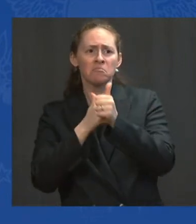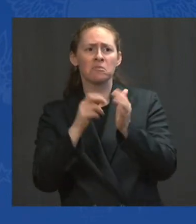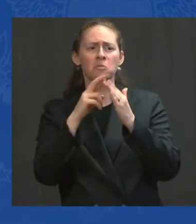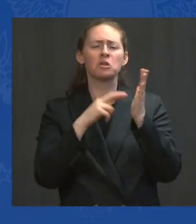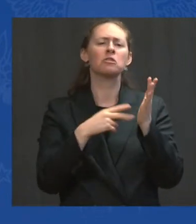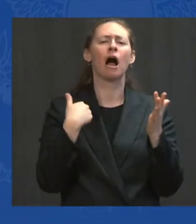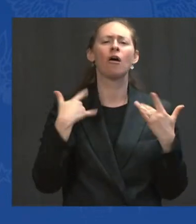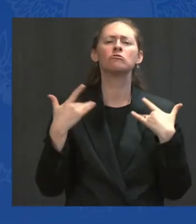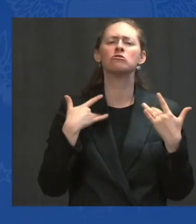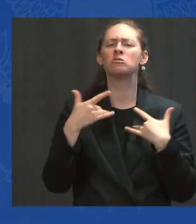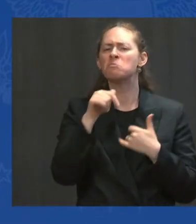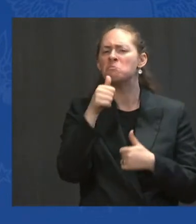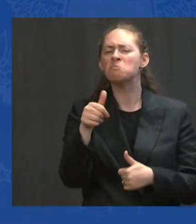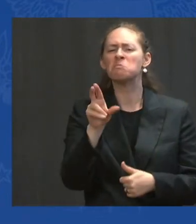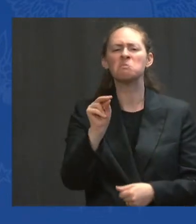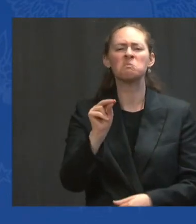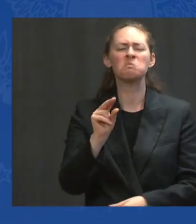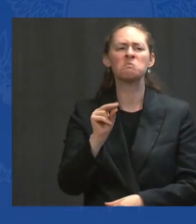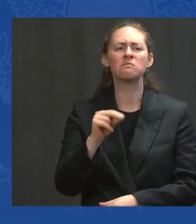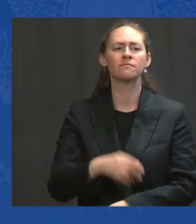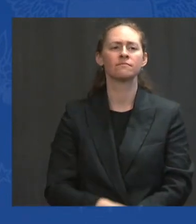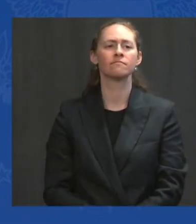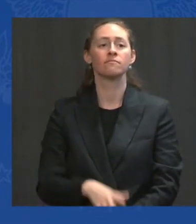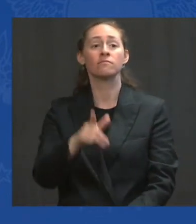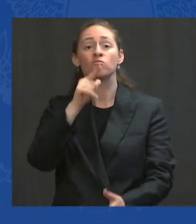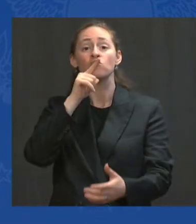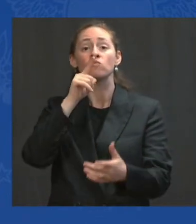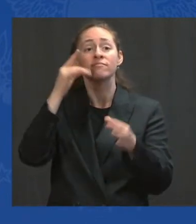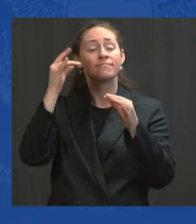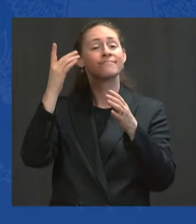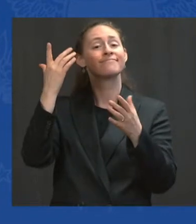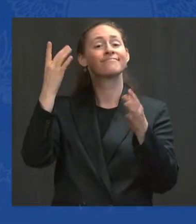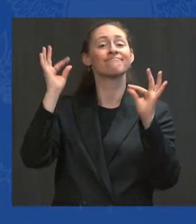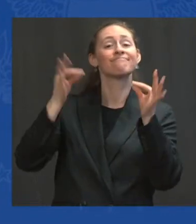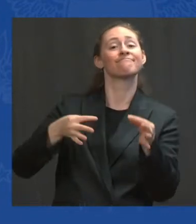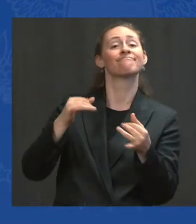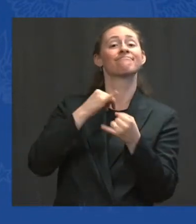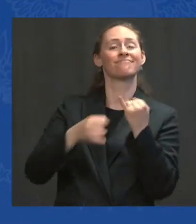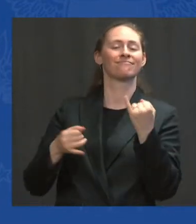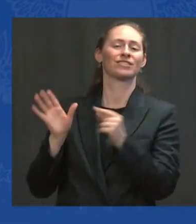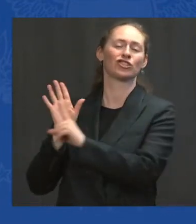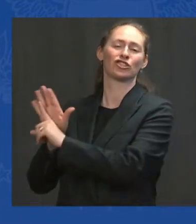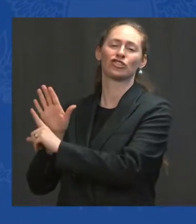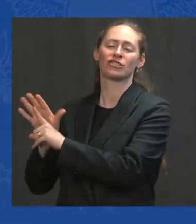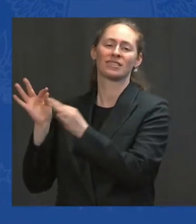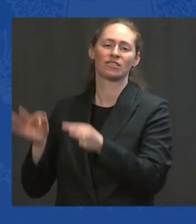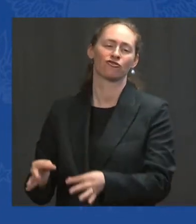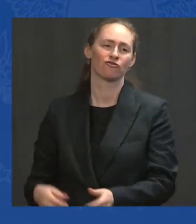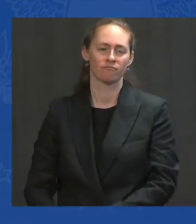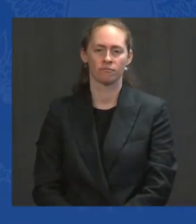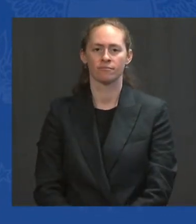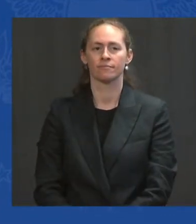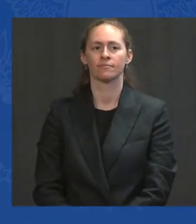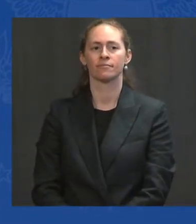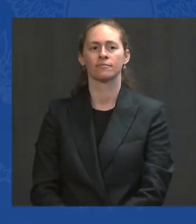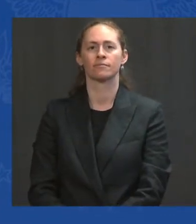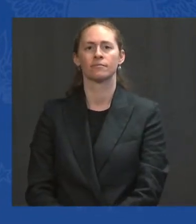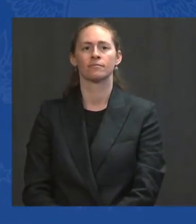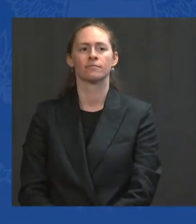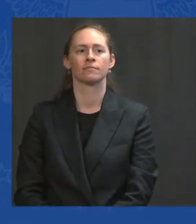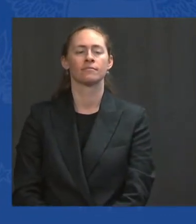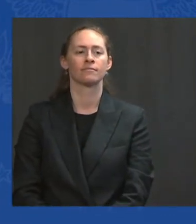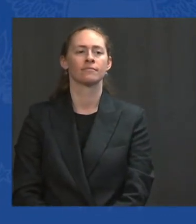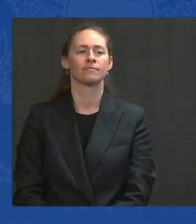that. But the final choice of what she do, obviously, is up to her. Dr. Walensky, the testing question? Yeah, thank you,